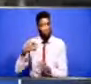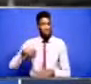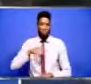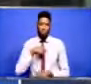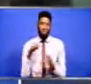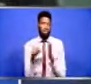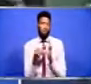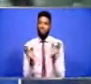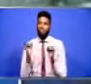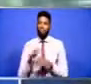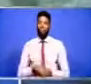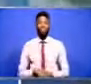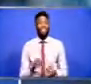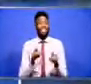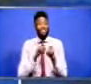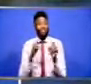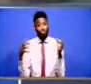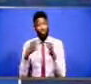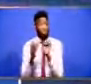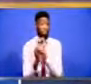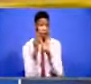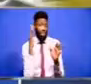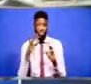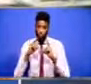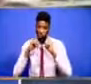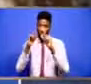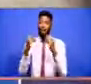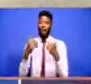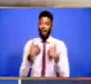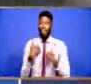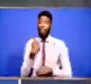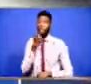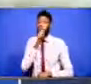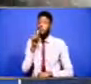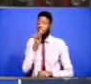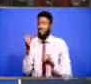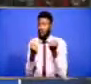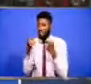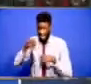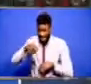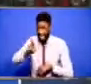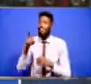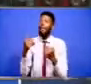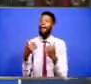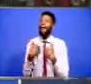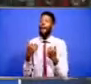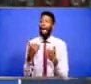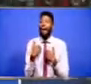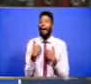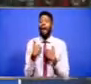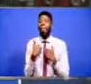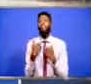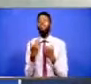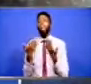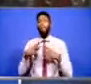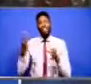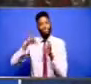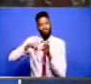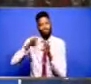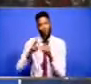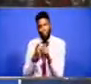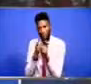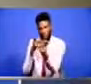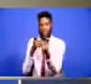The bus operators also took issue with unregistered private vehicles conducting long-distance PSV businesses, saying they are denying